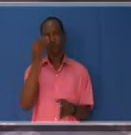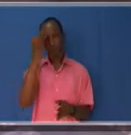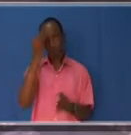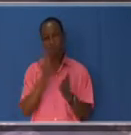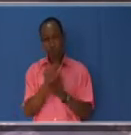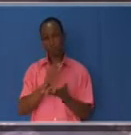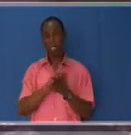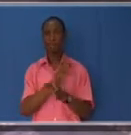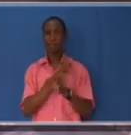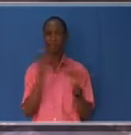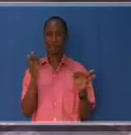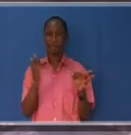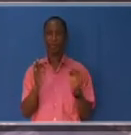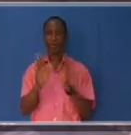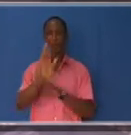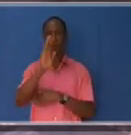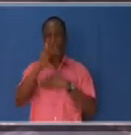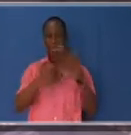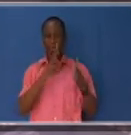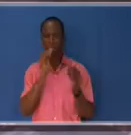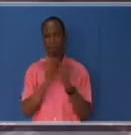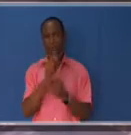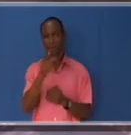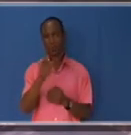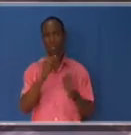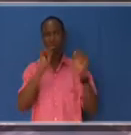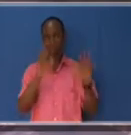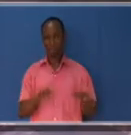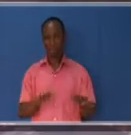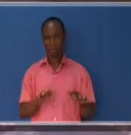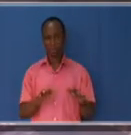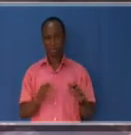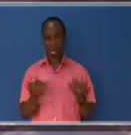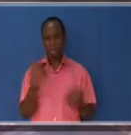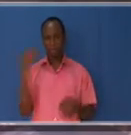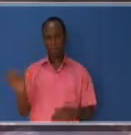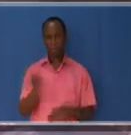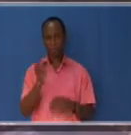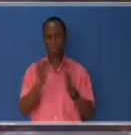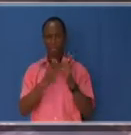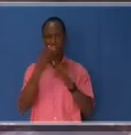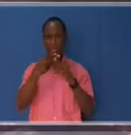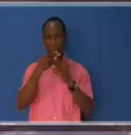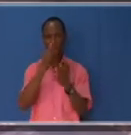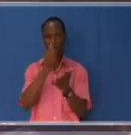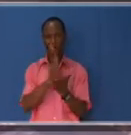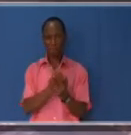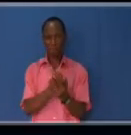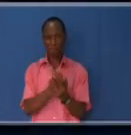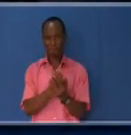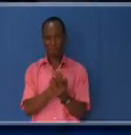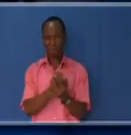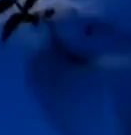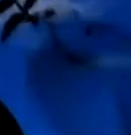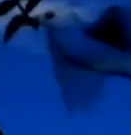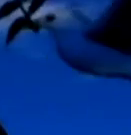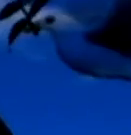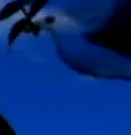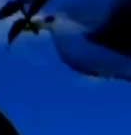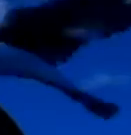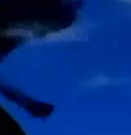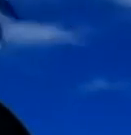no kre no na wo so aye odishie odumfu yankopon onum wo nhira wo enani dan yina amen.